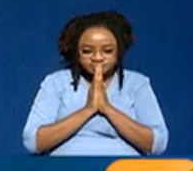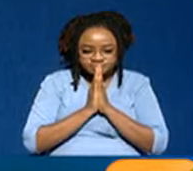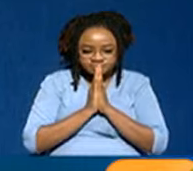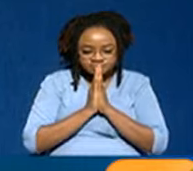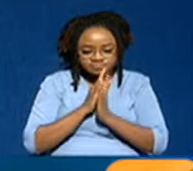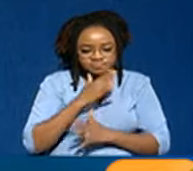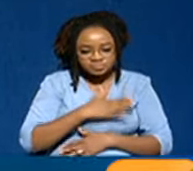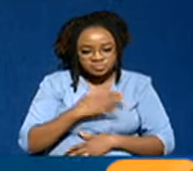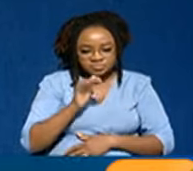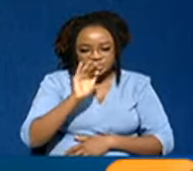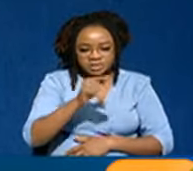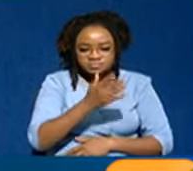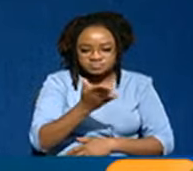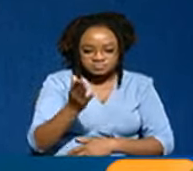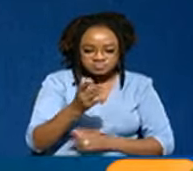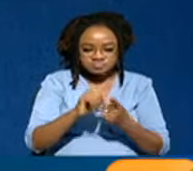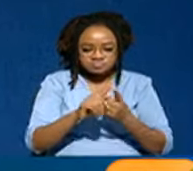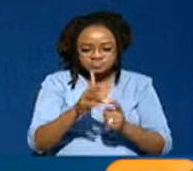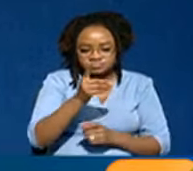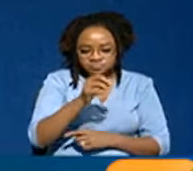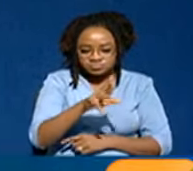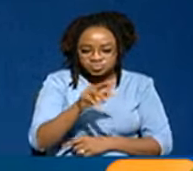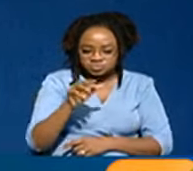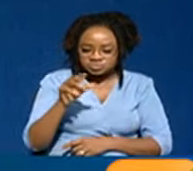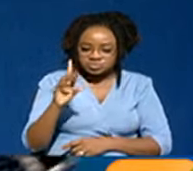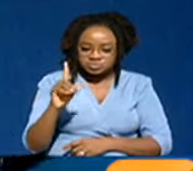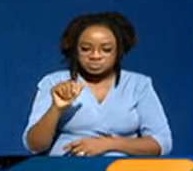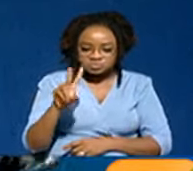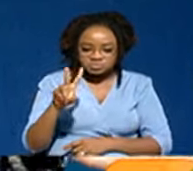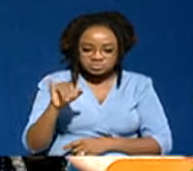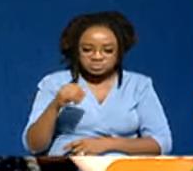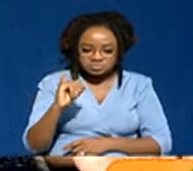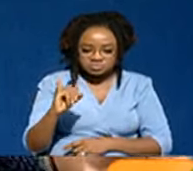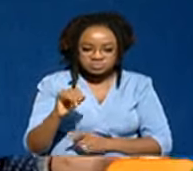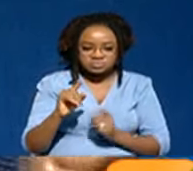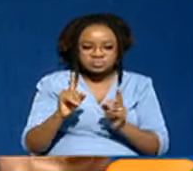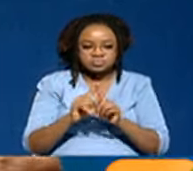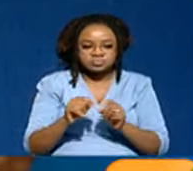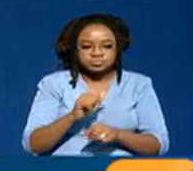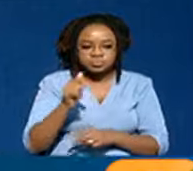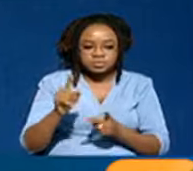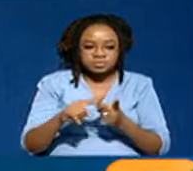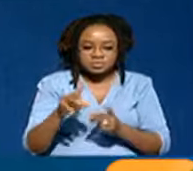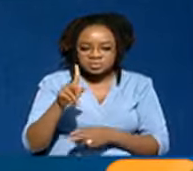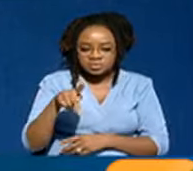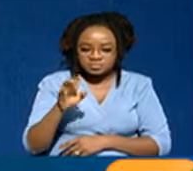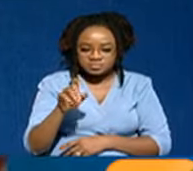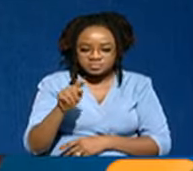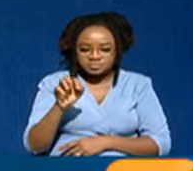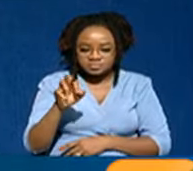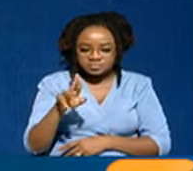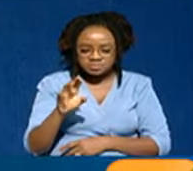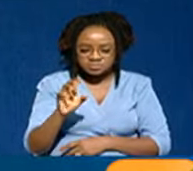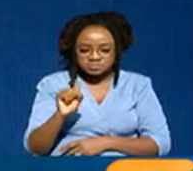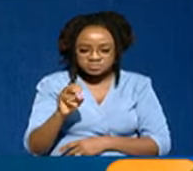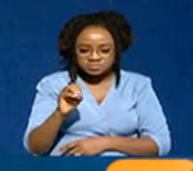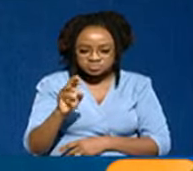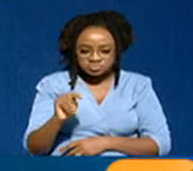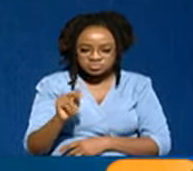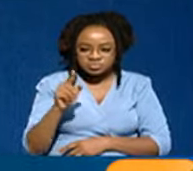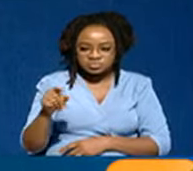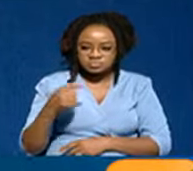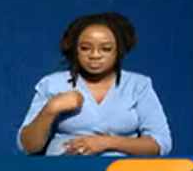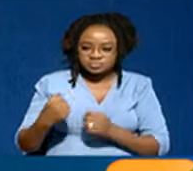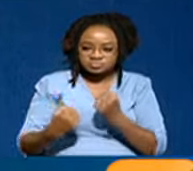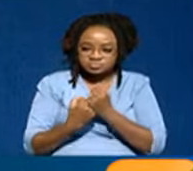Dr. Davji and my friend, Peterson. Peterson, I'm even the one who held his hand as they were coming into